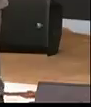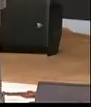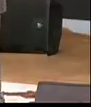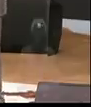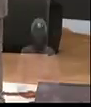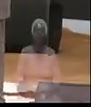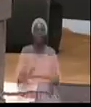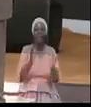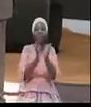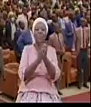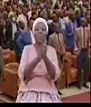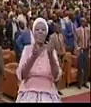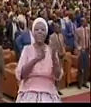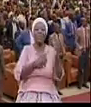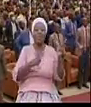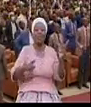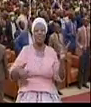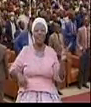Praise the Lord.